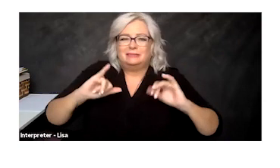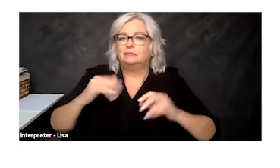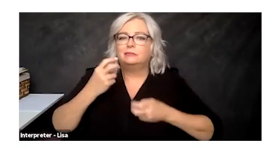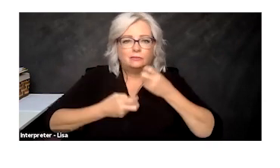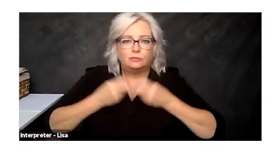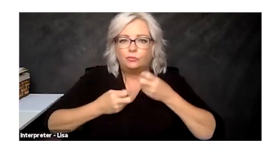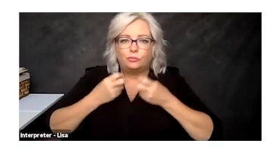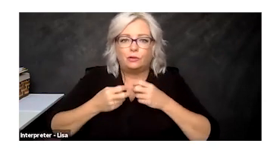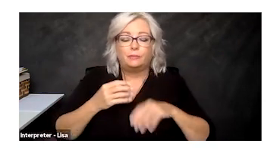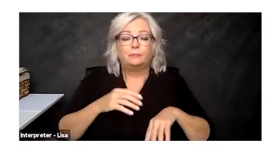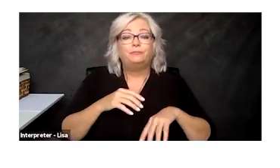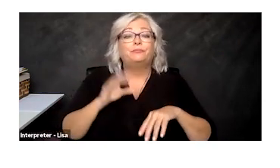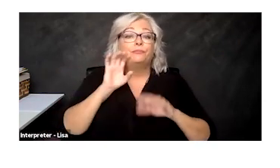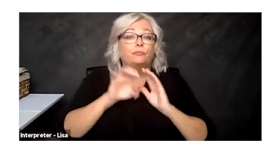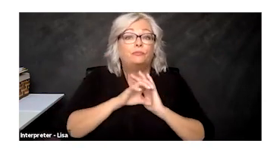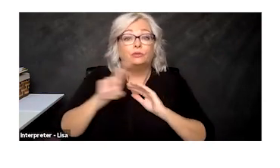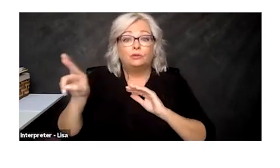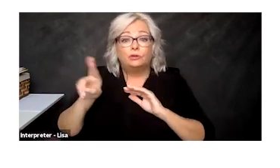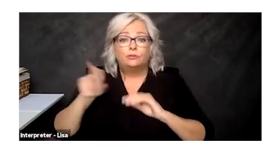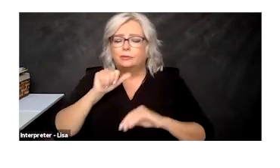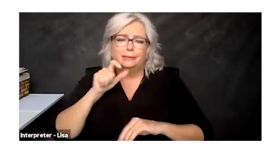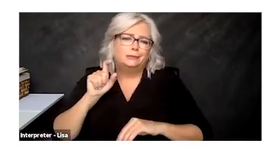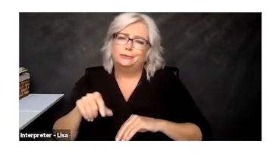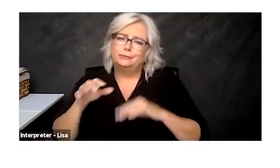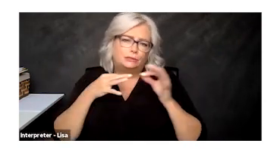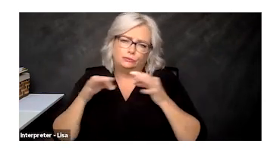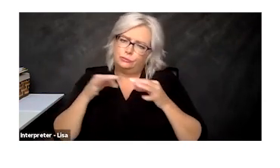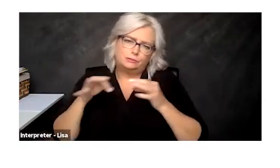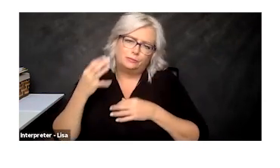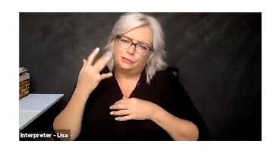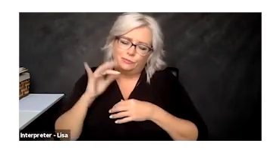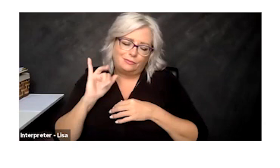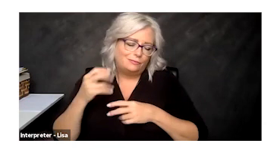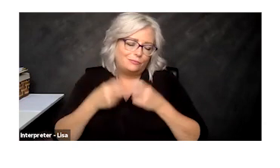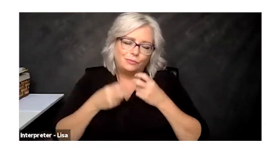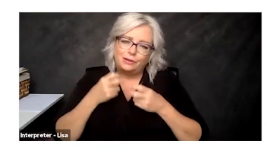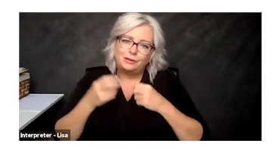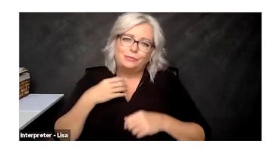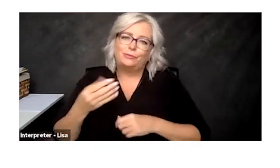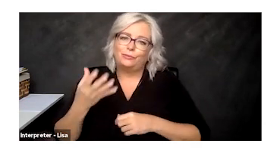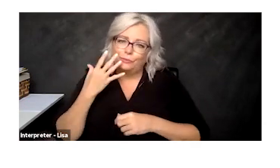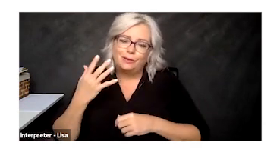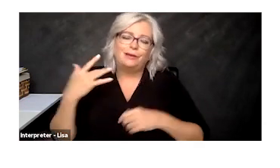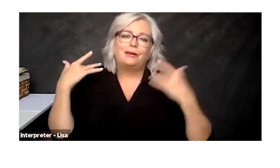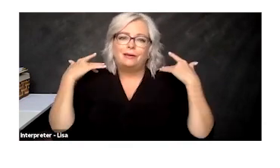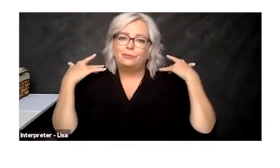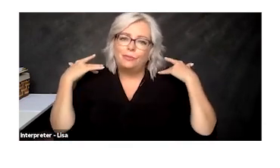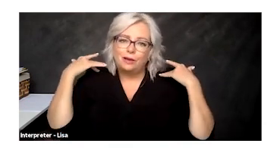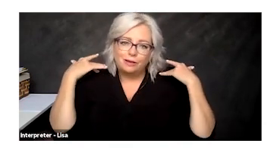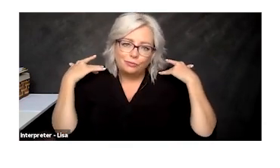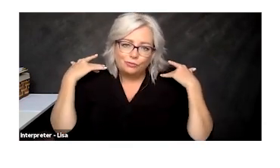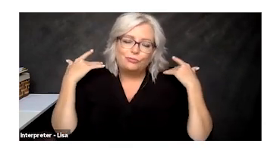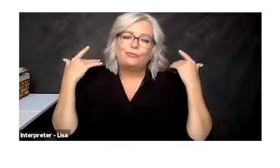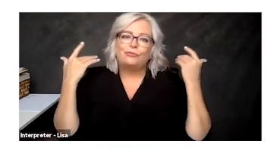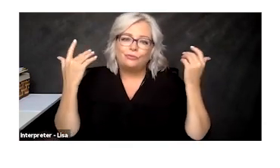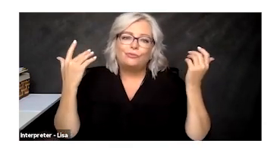The image on the right, I don't have to explain why that's problematic. It's white models who, and